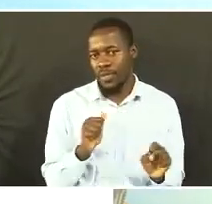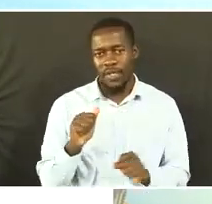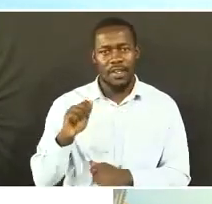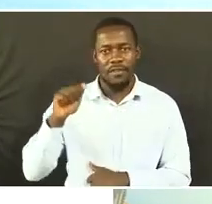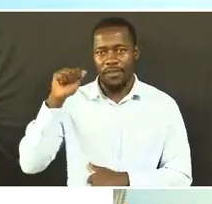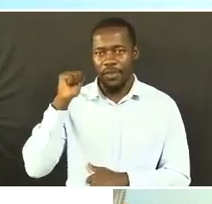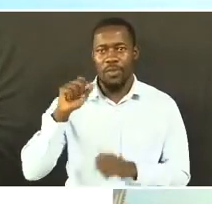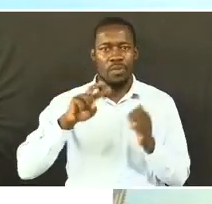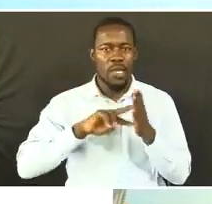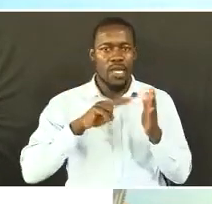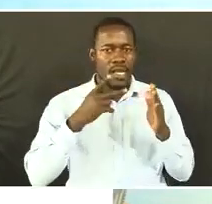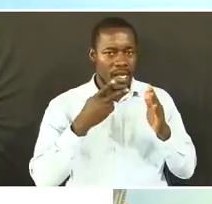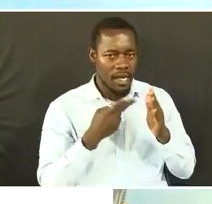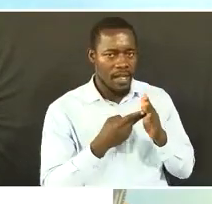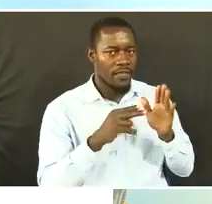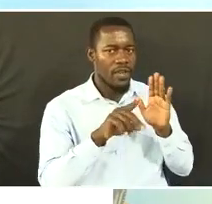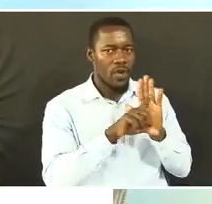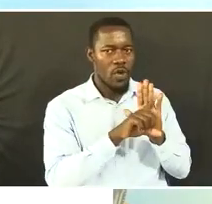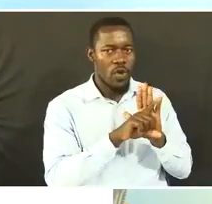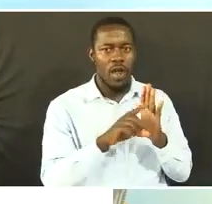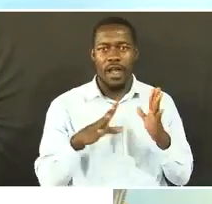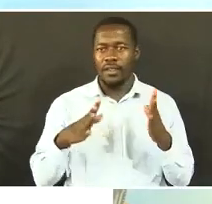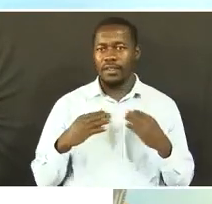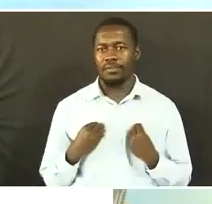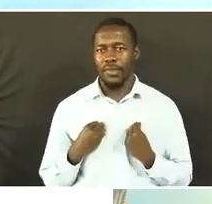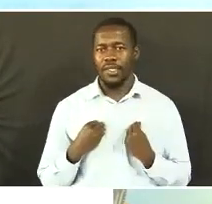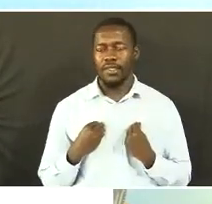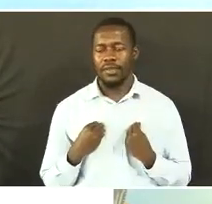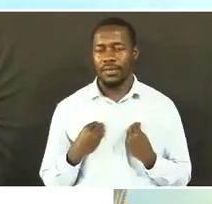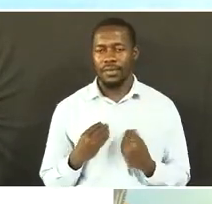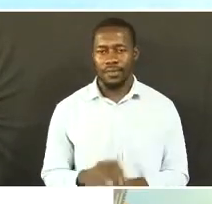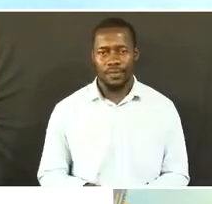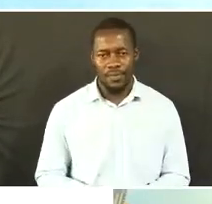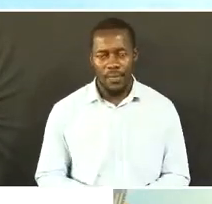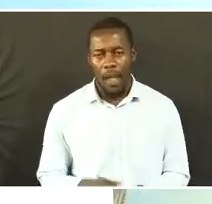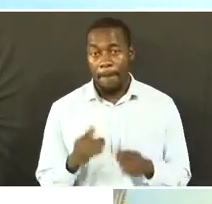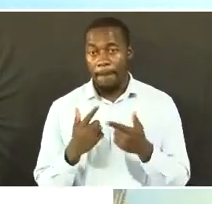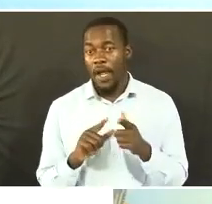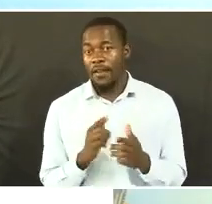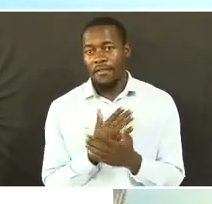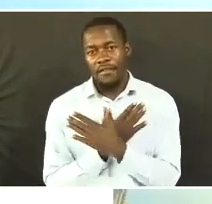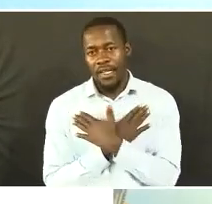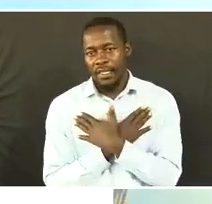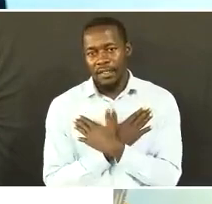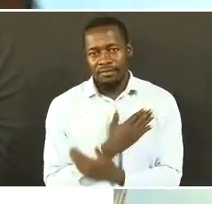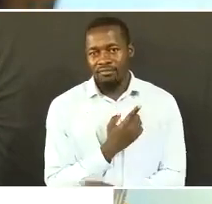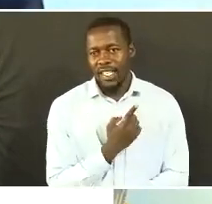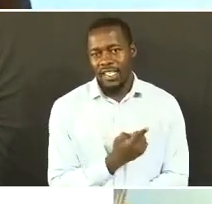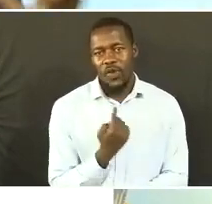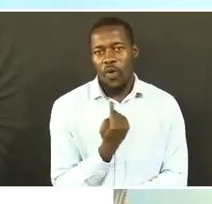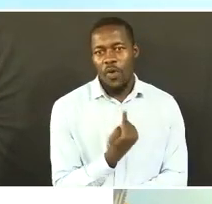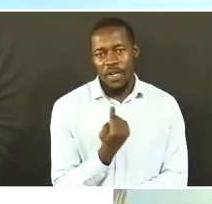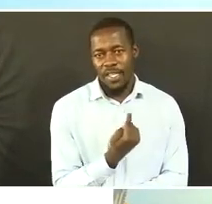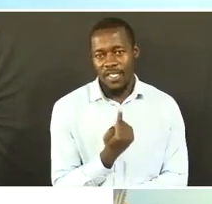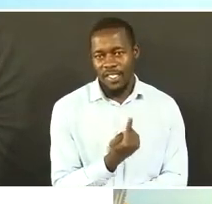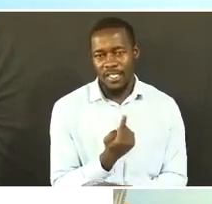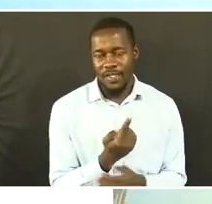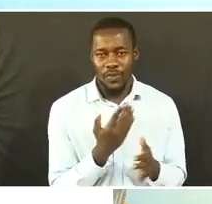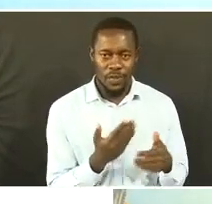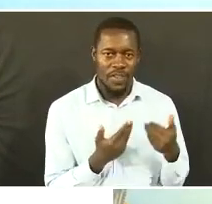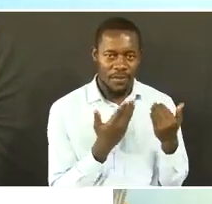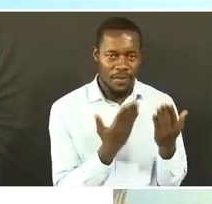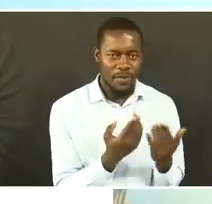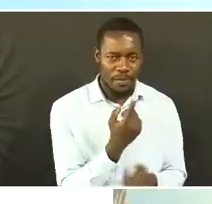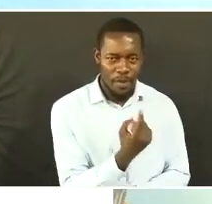we know that that's where the rubber meets the road. But friends, that is just to give us context that our